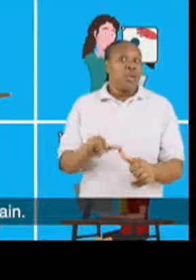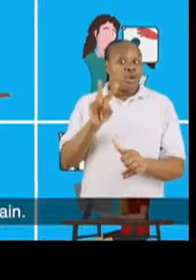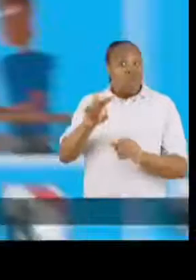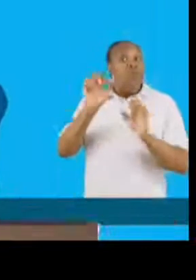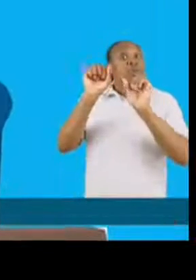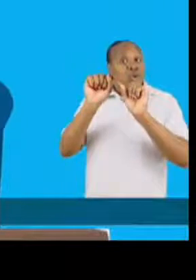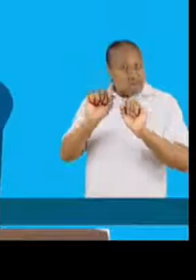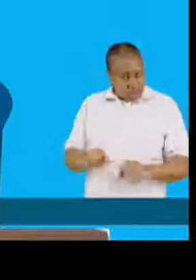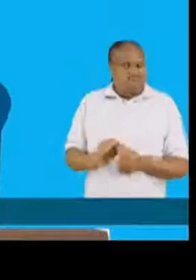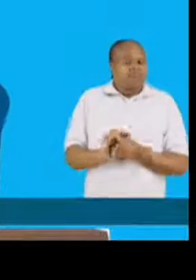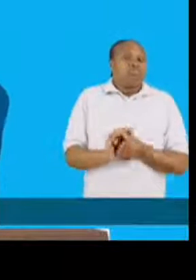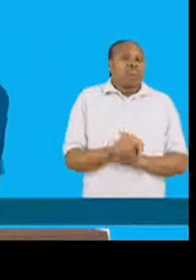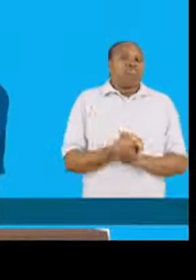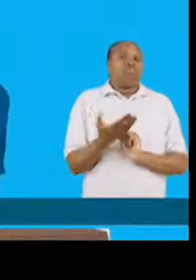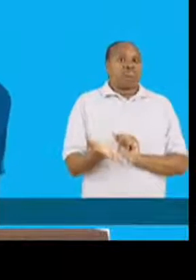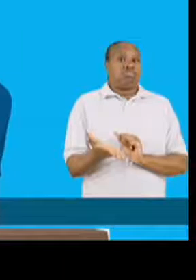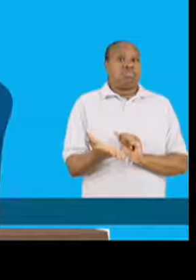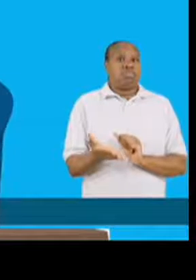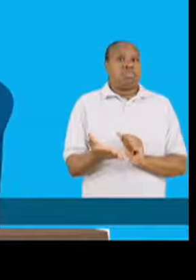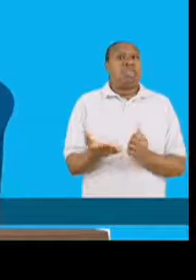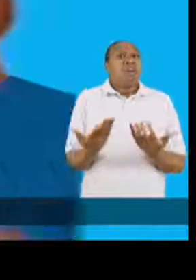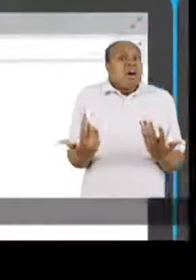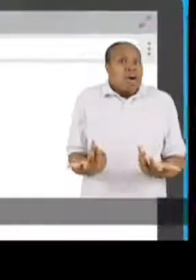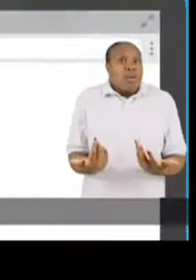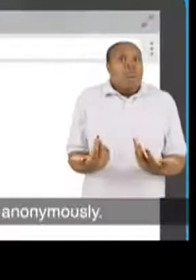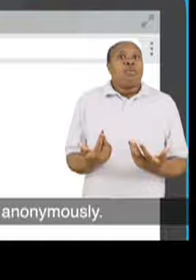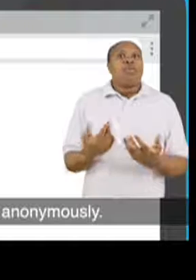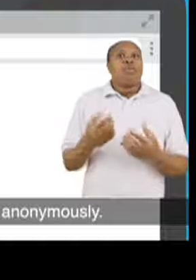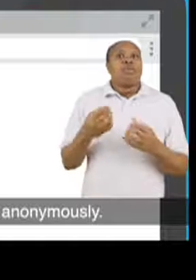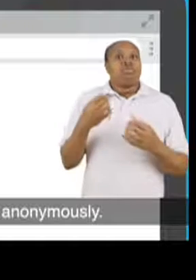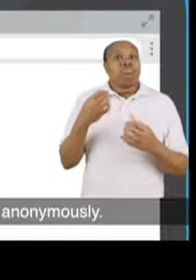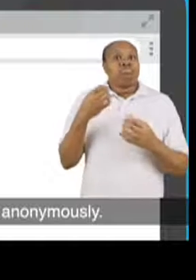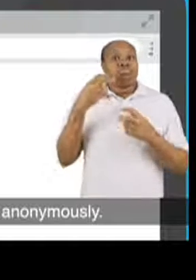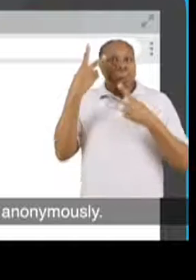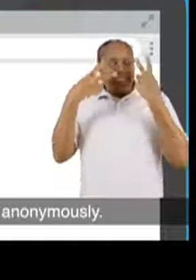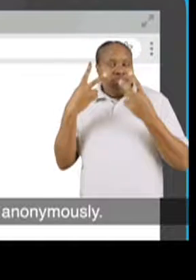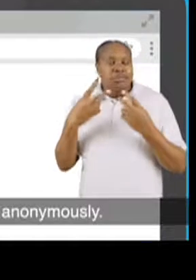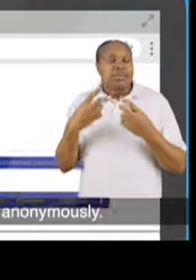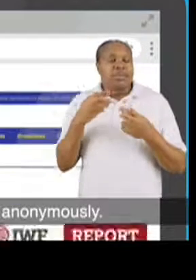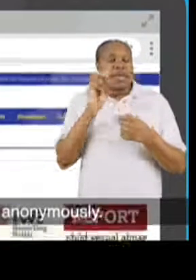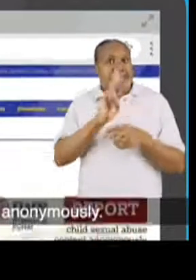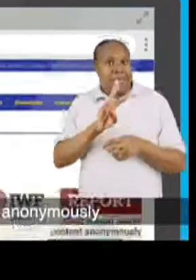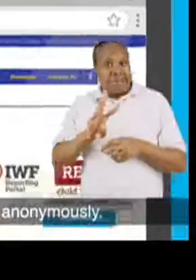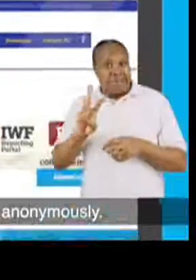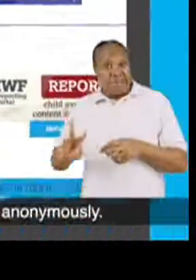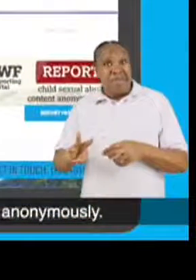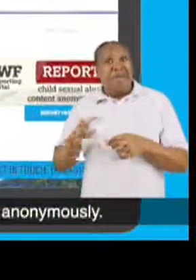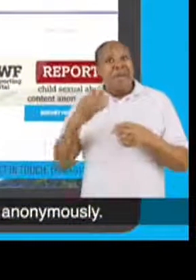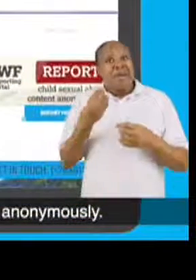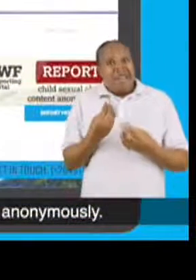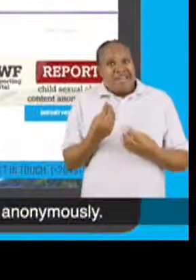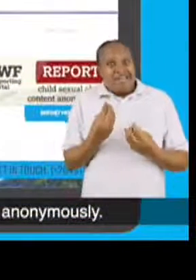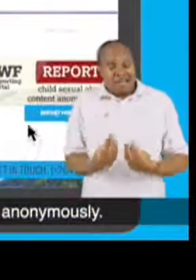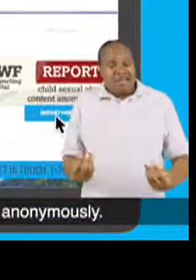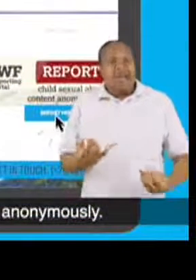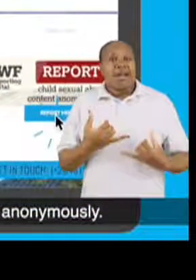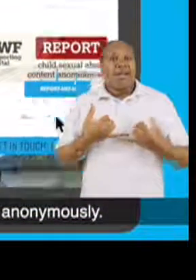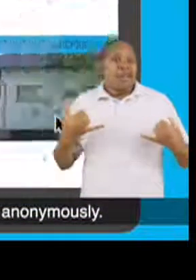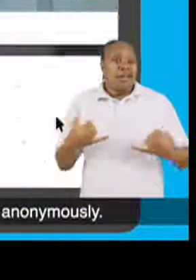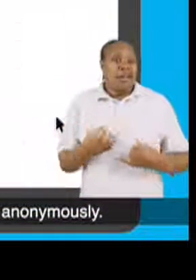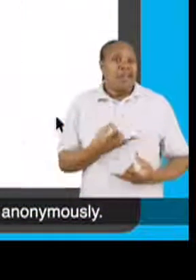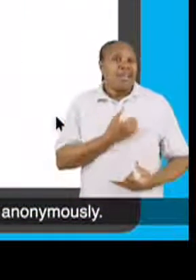again. You can do something about it. Simply visit Lifeline Childline's website and report